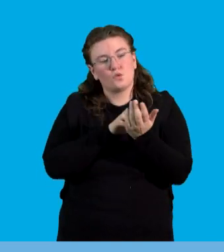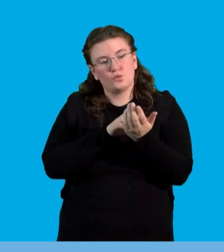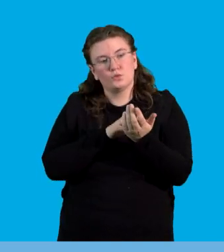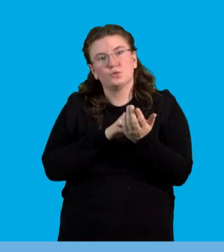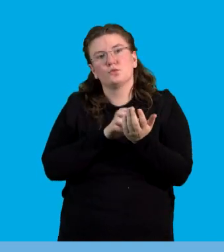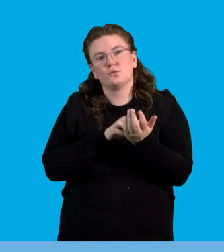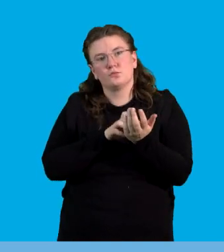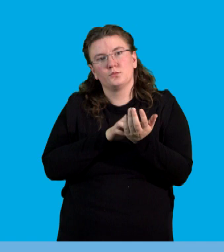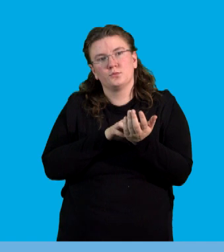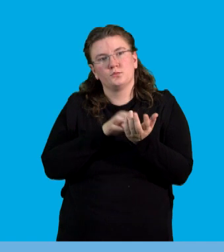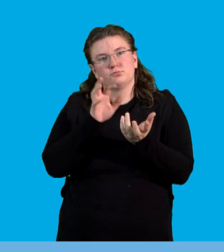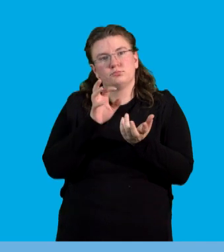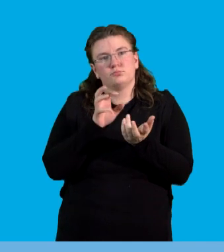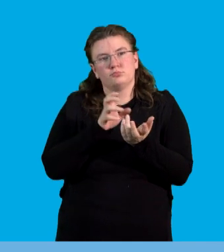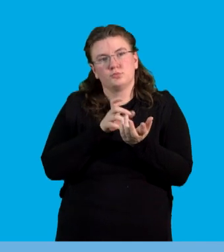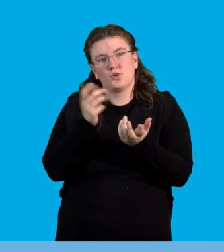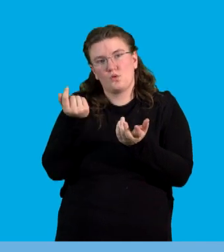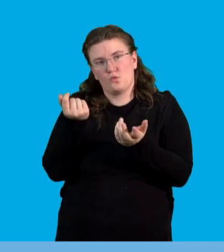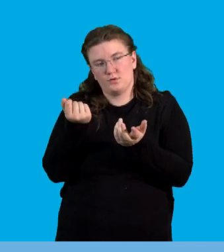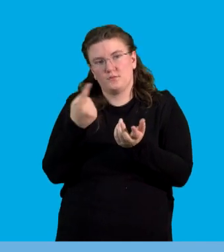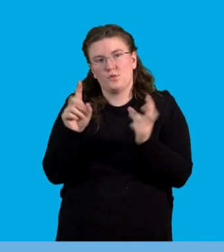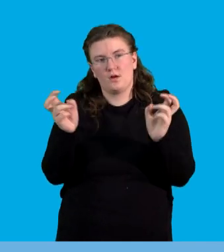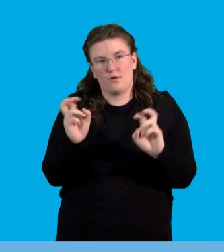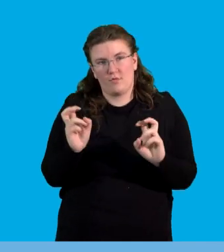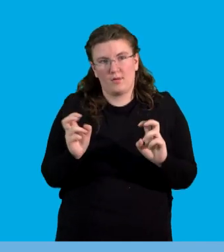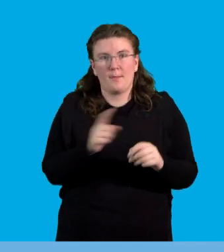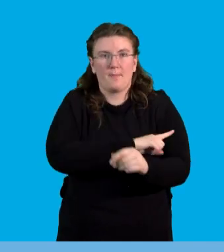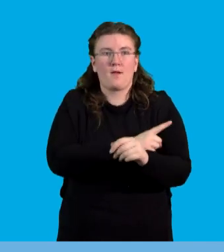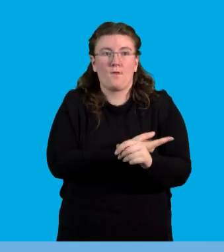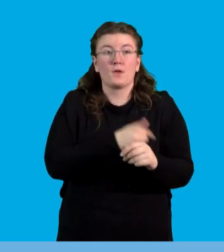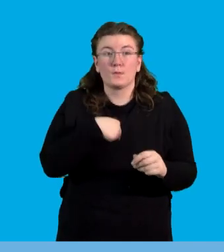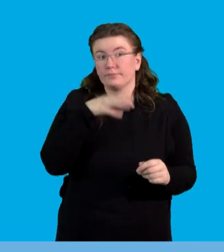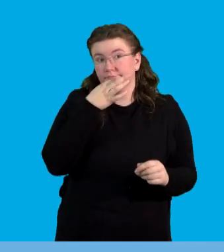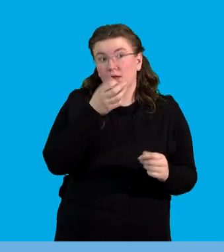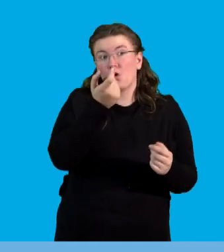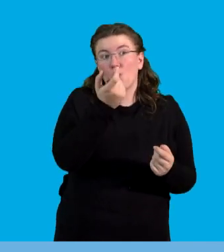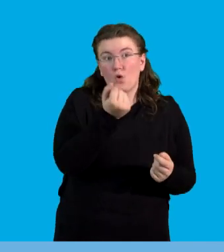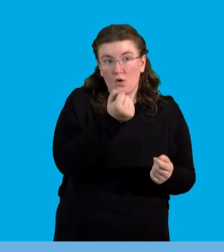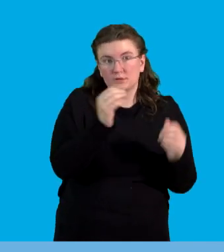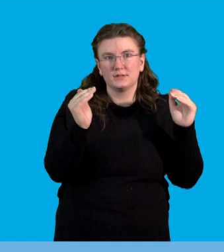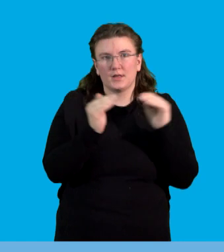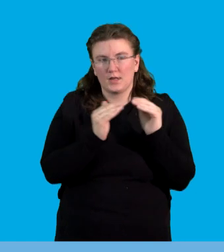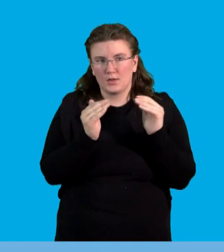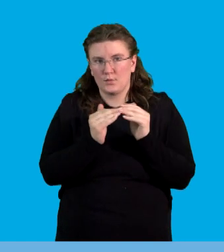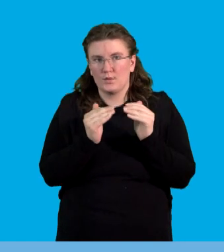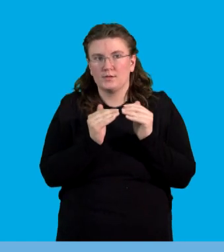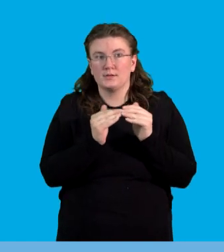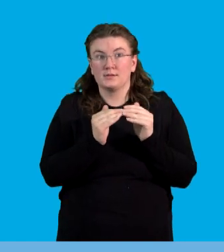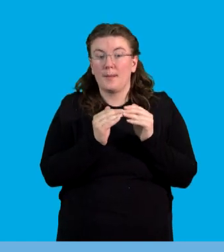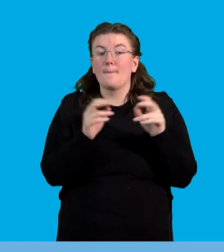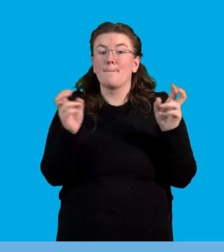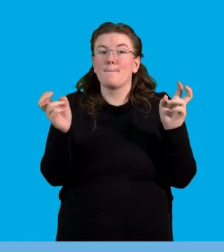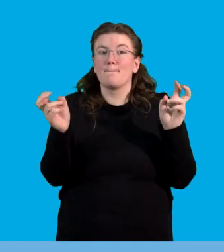of electrical power. So we are saying cost is equal to the power rating of